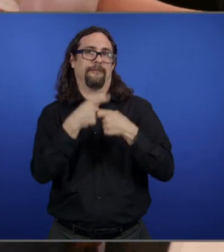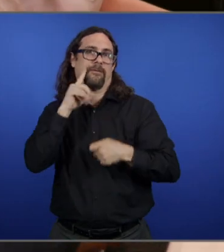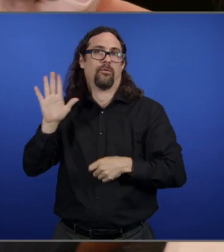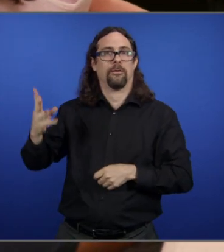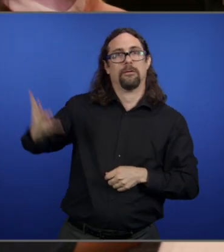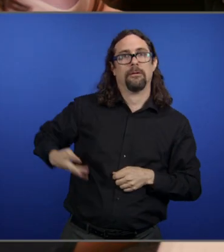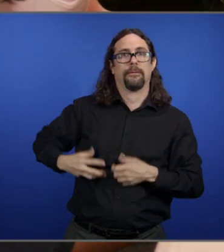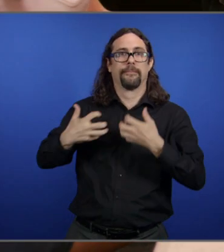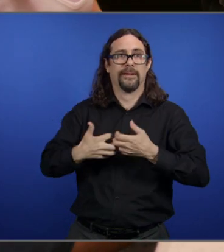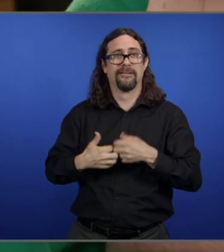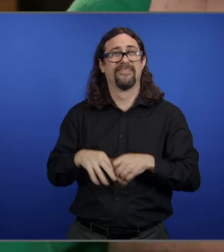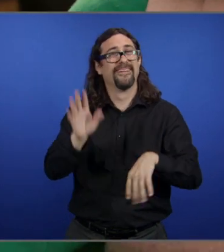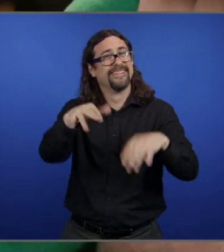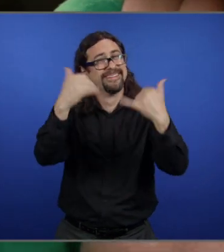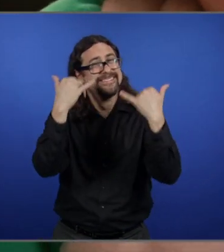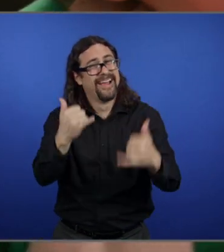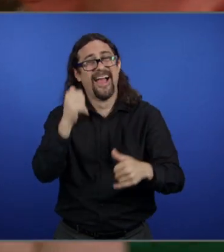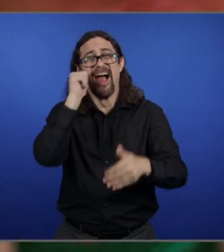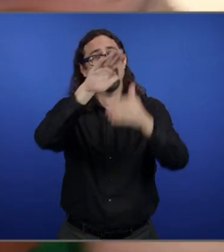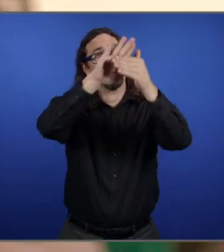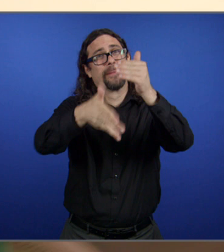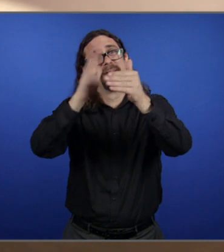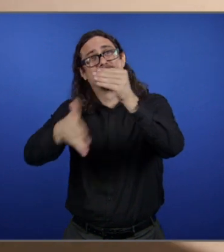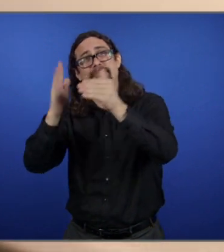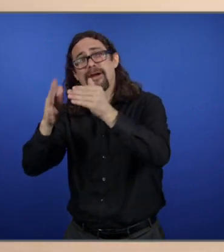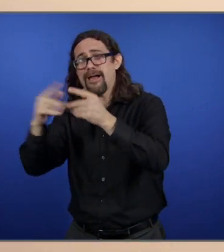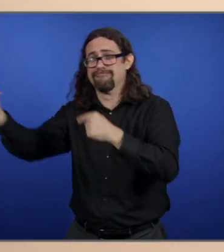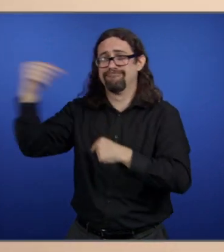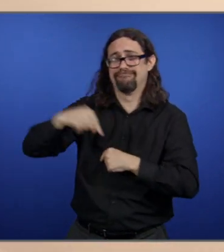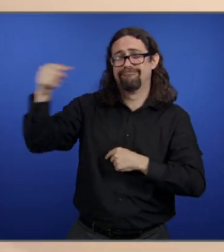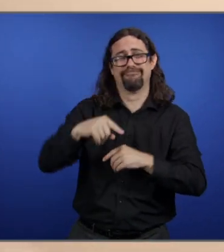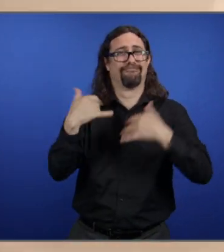I have finally convinced Colleen to get backup power for her dialysis